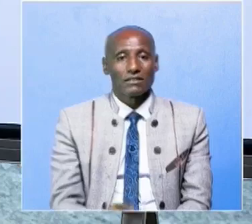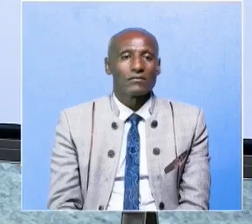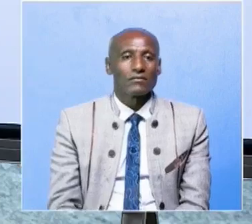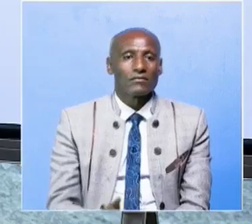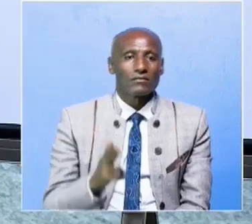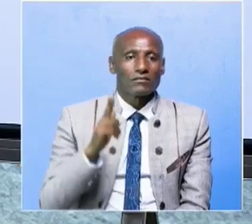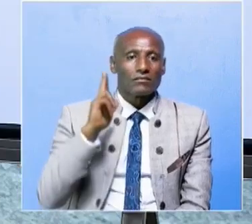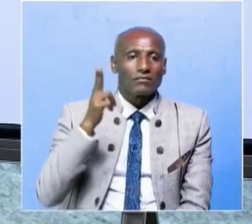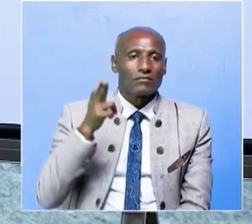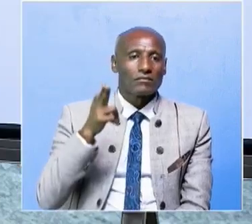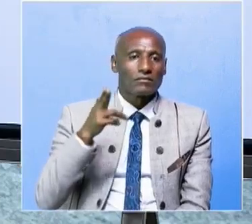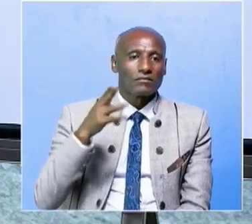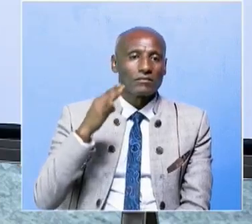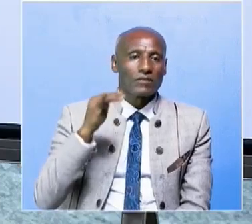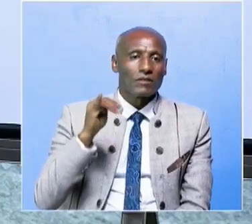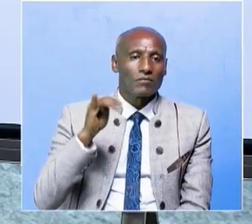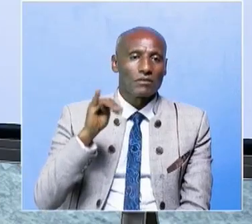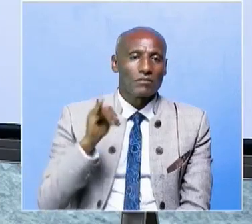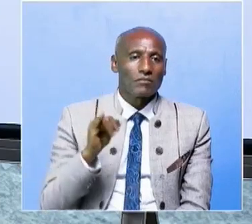replies, she's thinking,